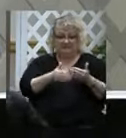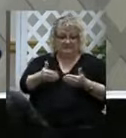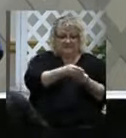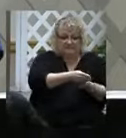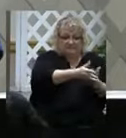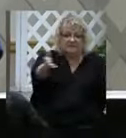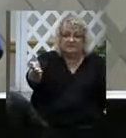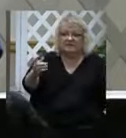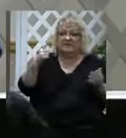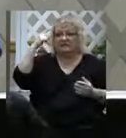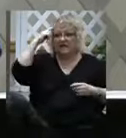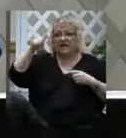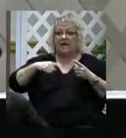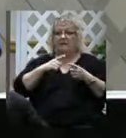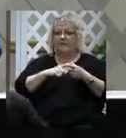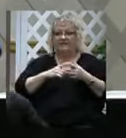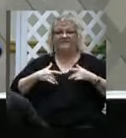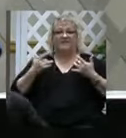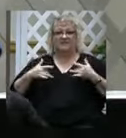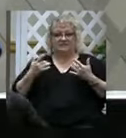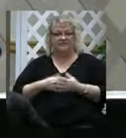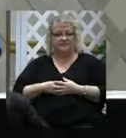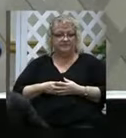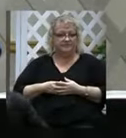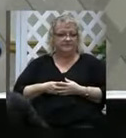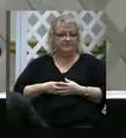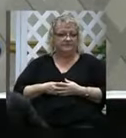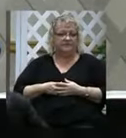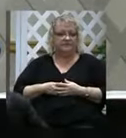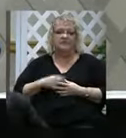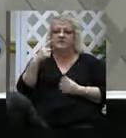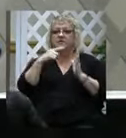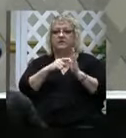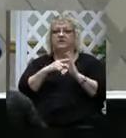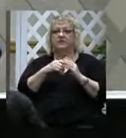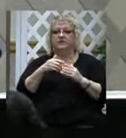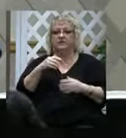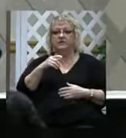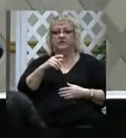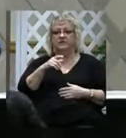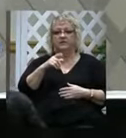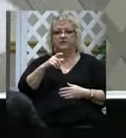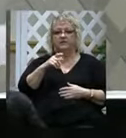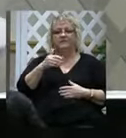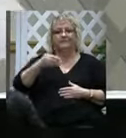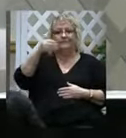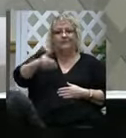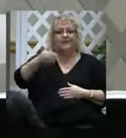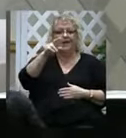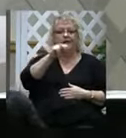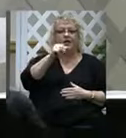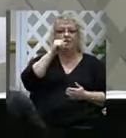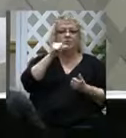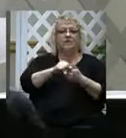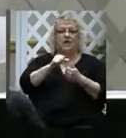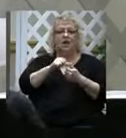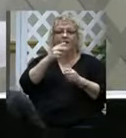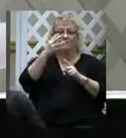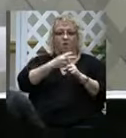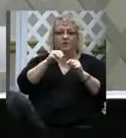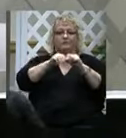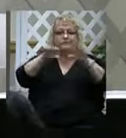about that, of upcoming events. I have examples, periodic or seasonal communications. If you have a newsletter that goes out every 4 months,